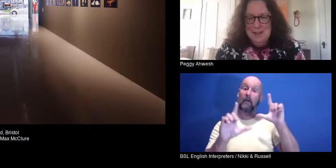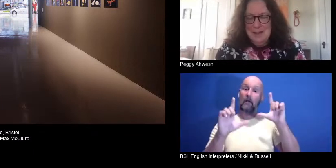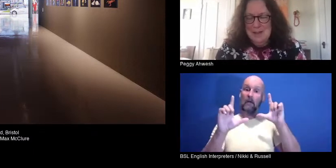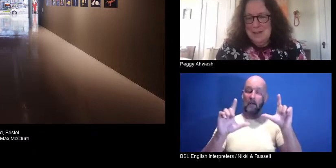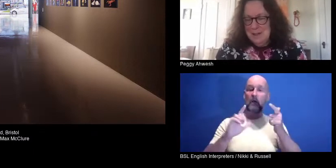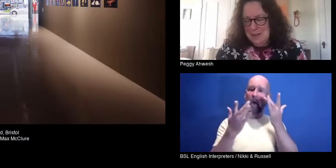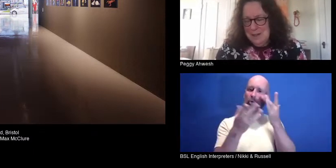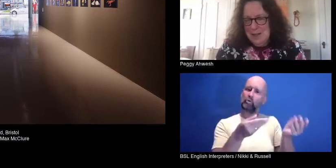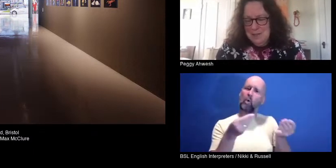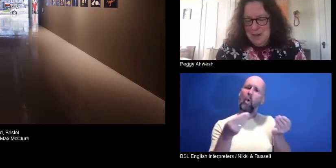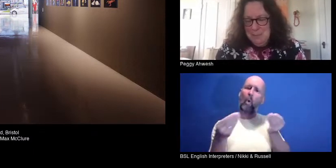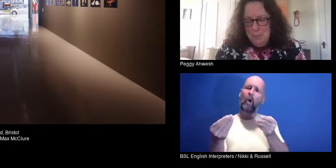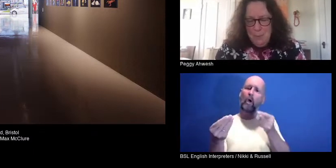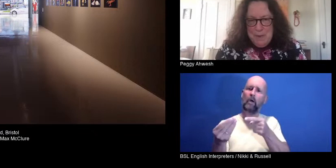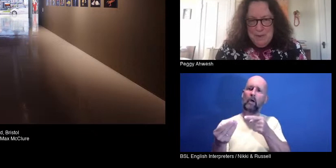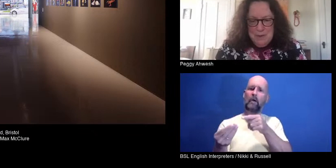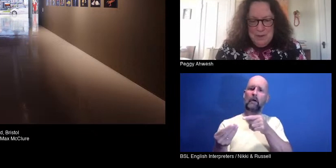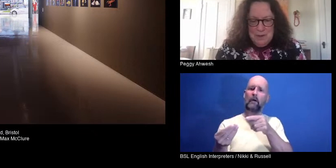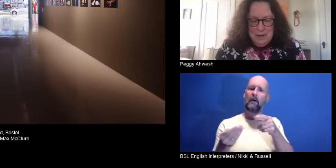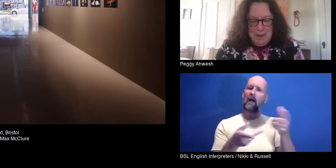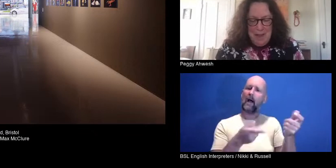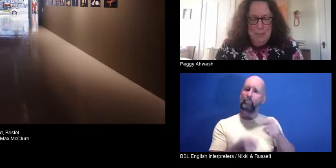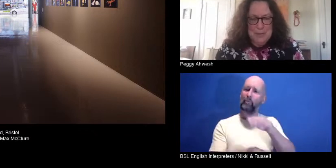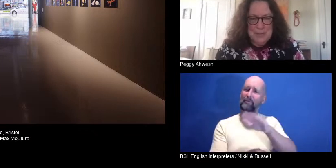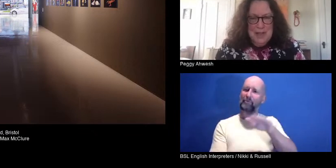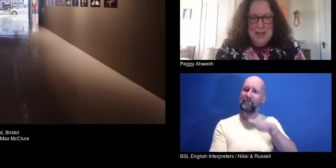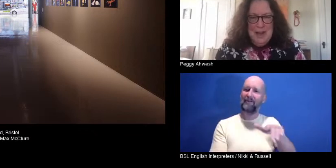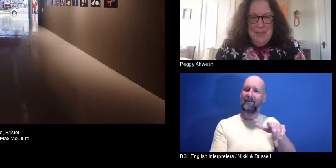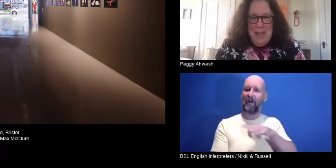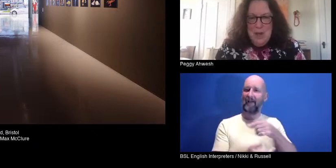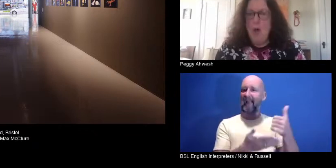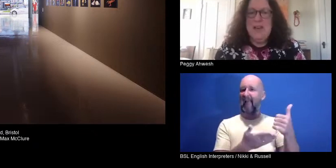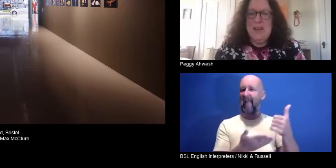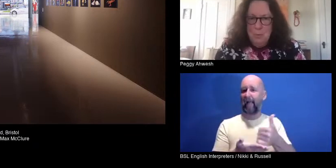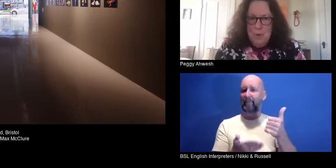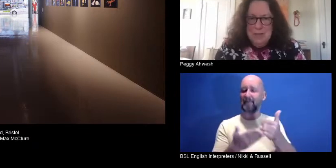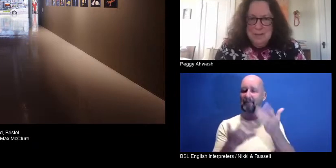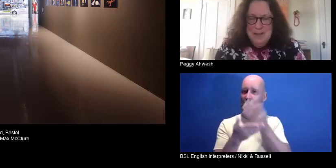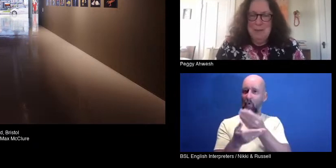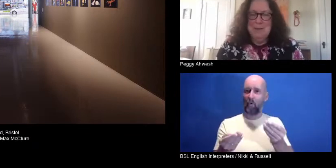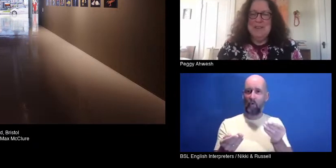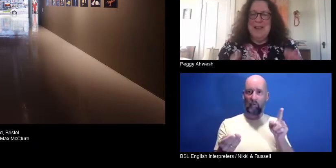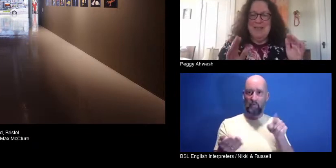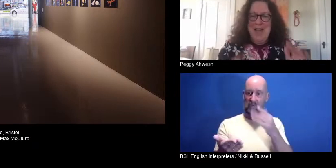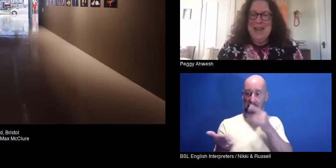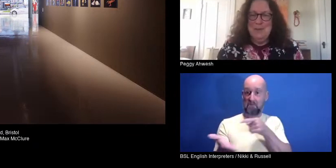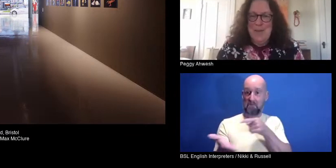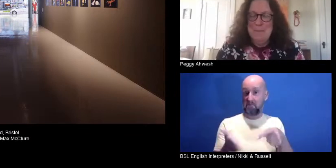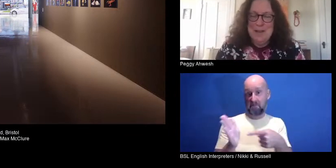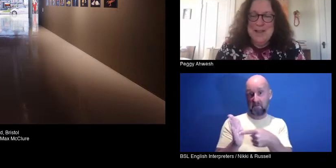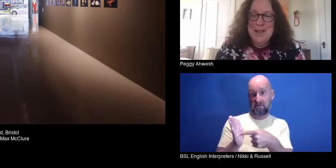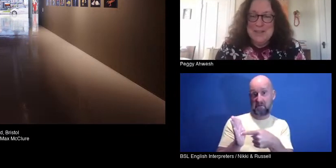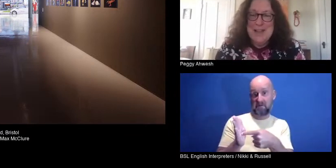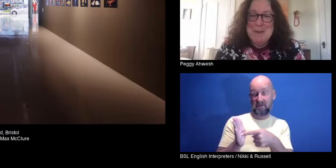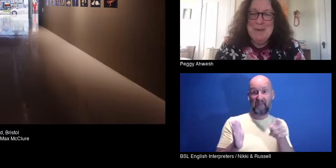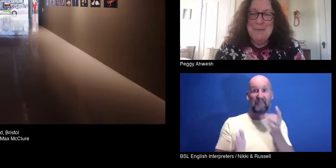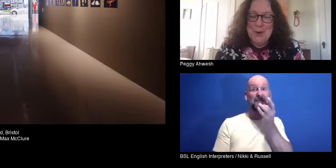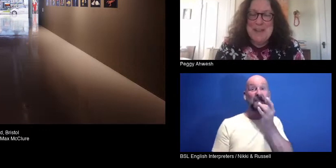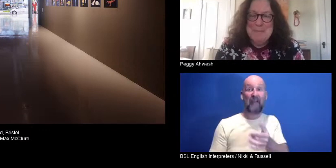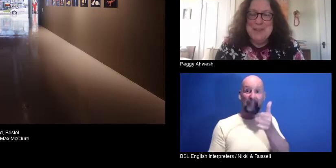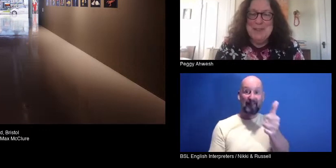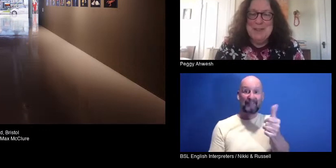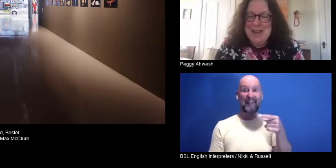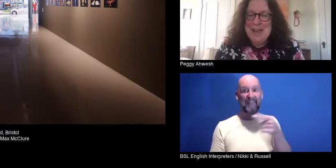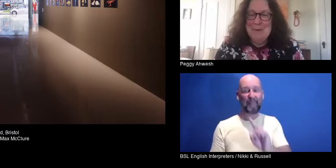it to the kids I brought with me, to, you know, like my helpers, and they had no idea what it was. And I was like, that is fabulous. This is going to be the